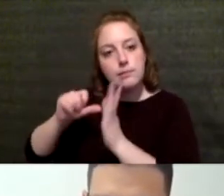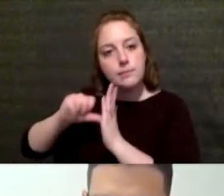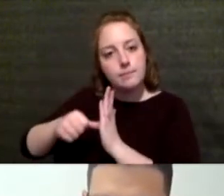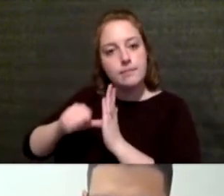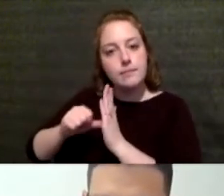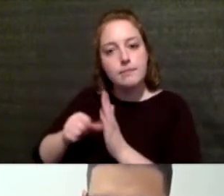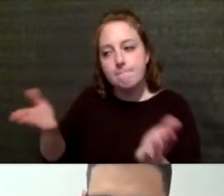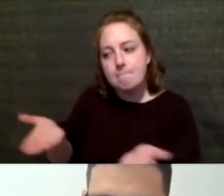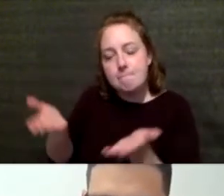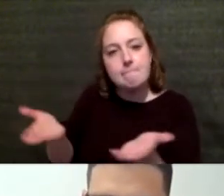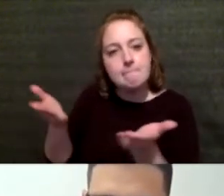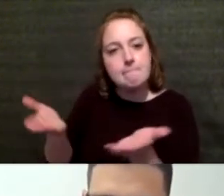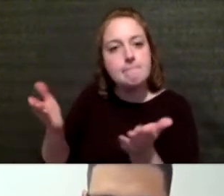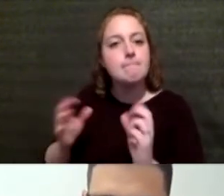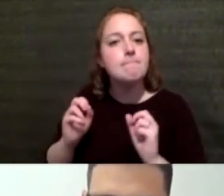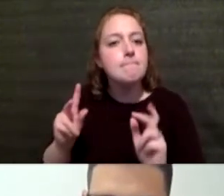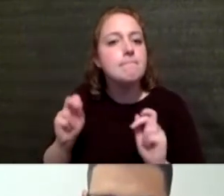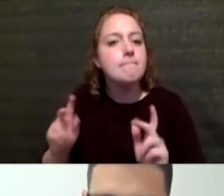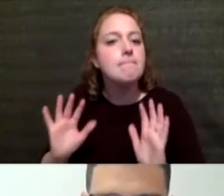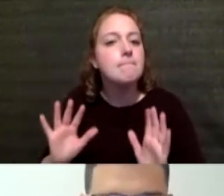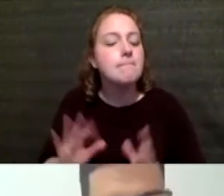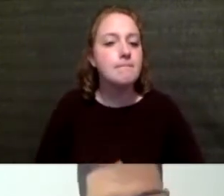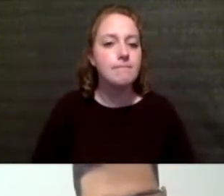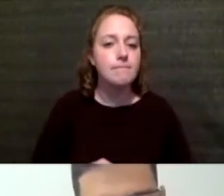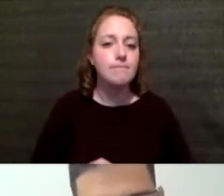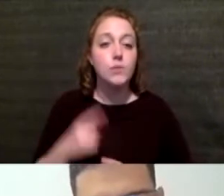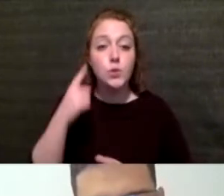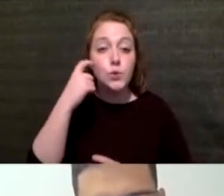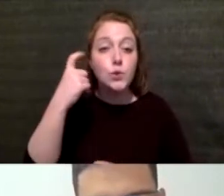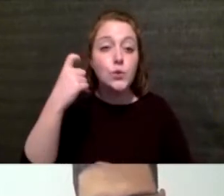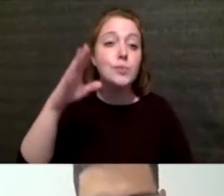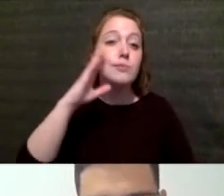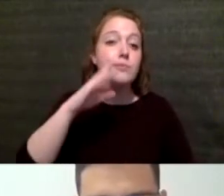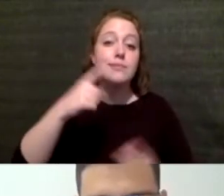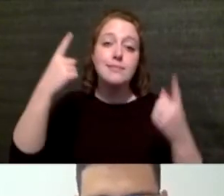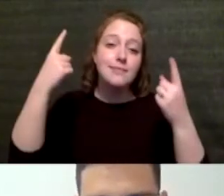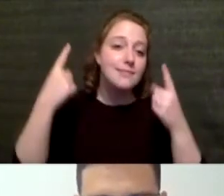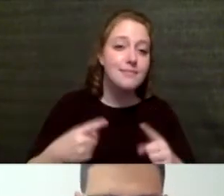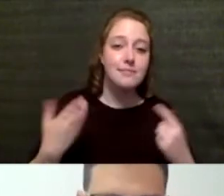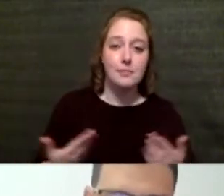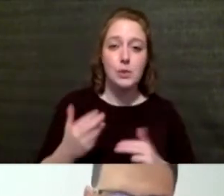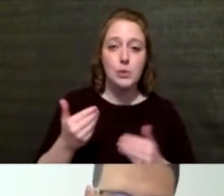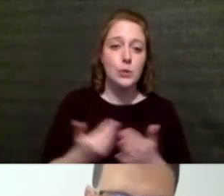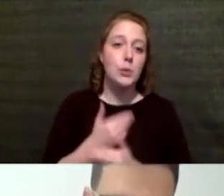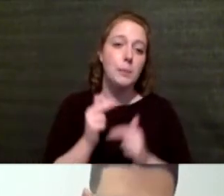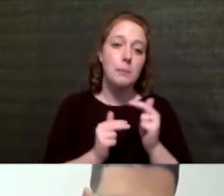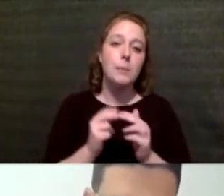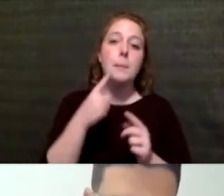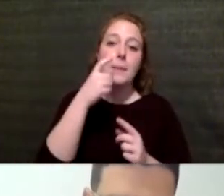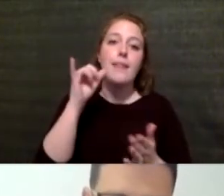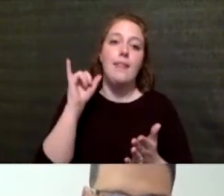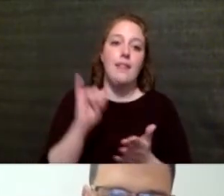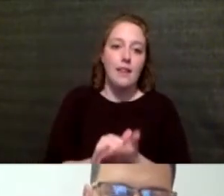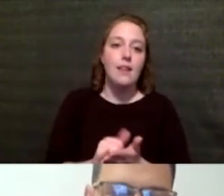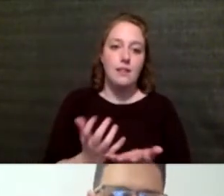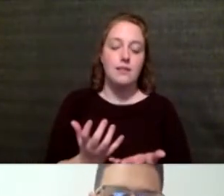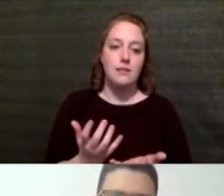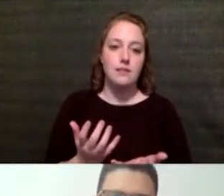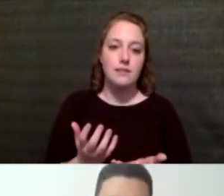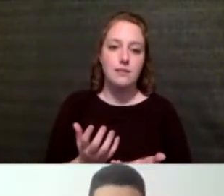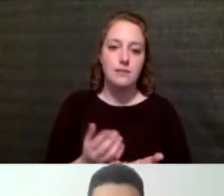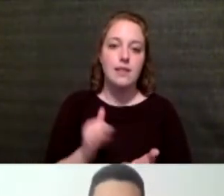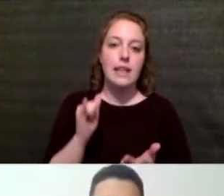and, and, uh, knowing that, Hey, dreams are going to come true in these facilities. And because that's what it takes is the facility to be able to dream,